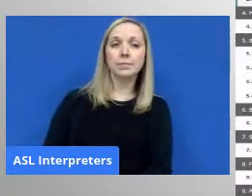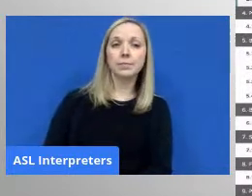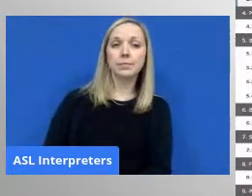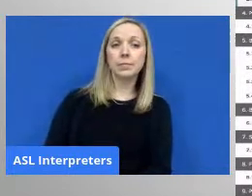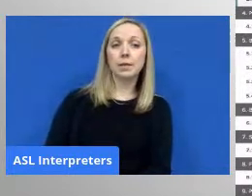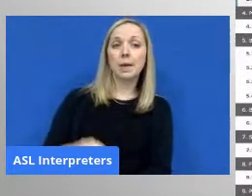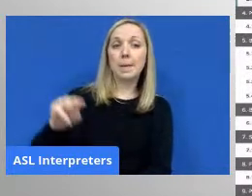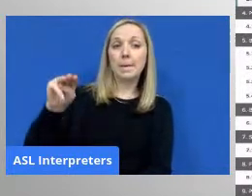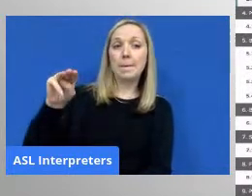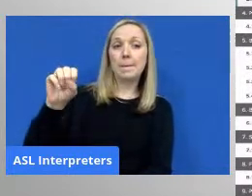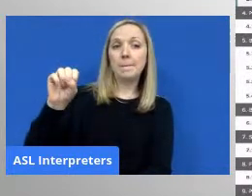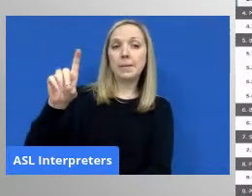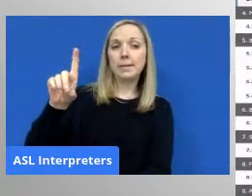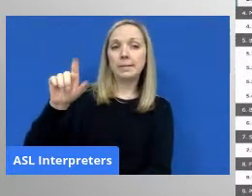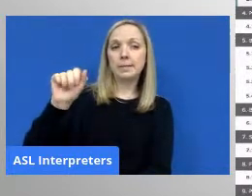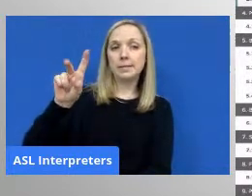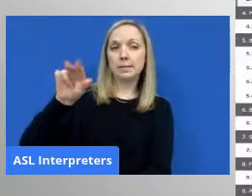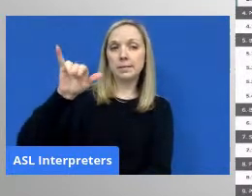Ms. Davis?